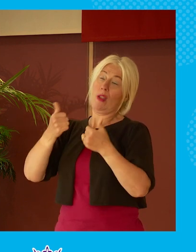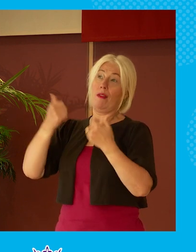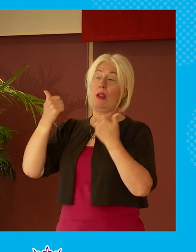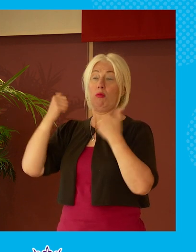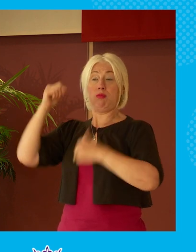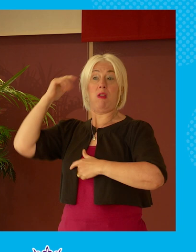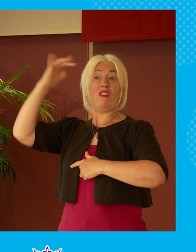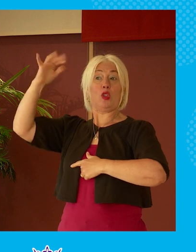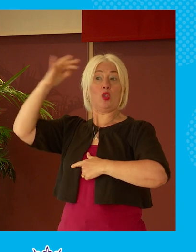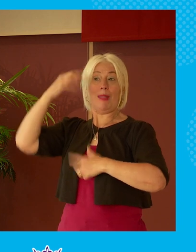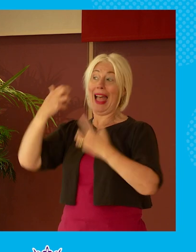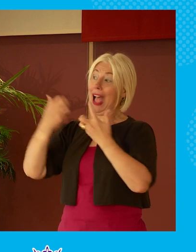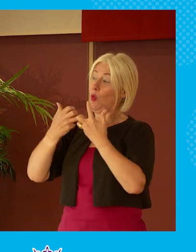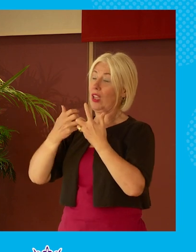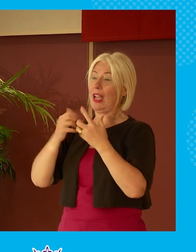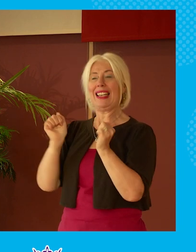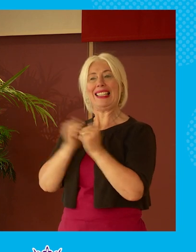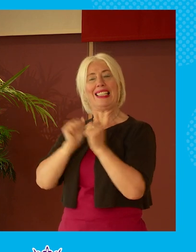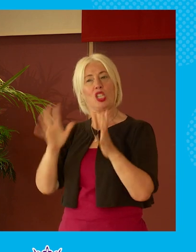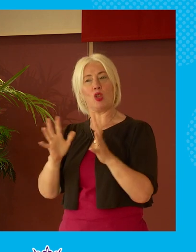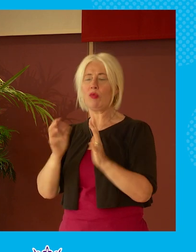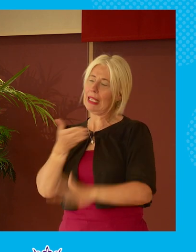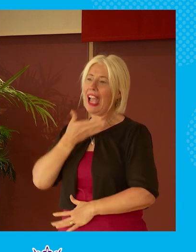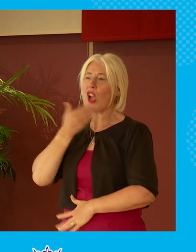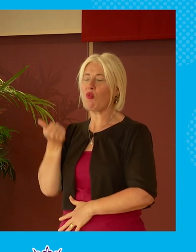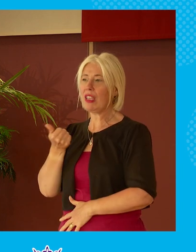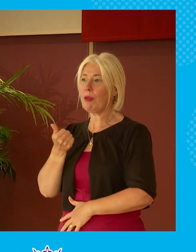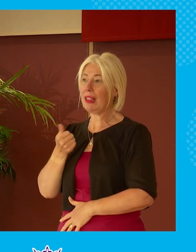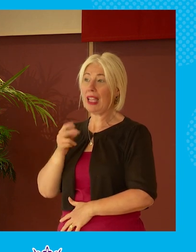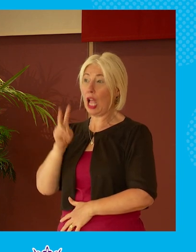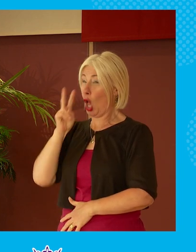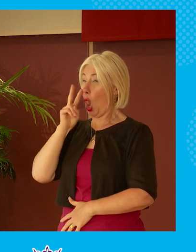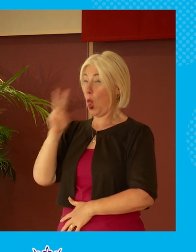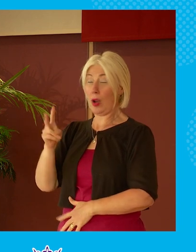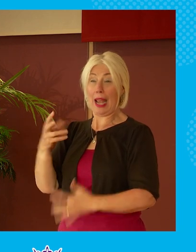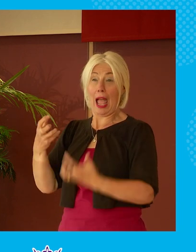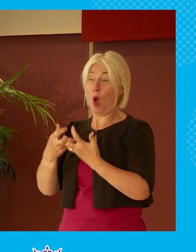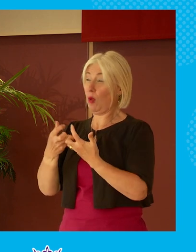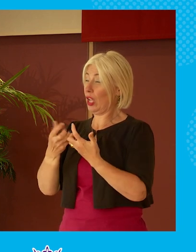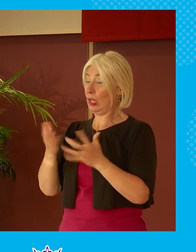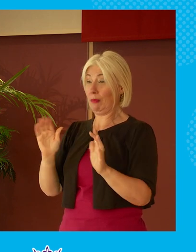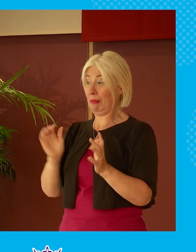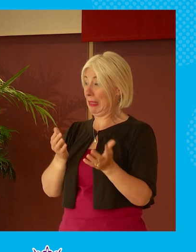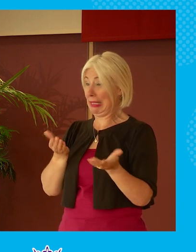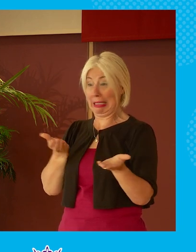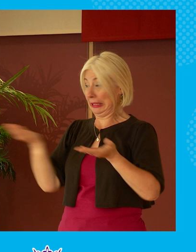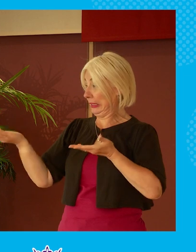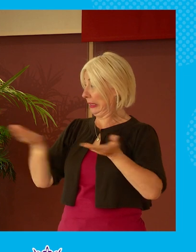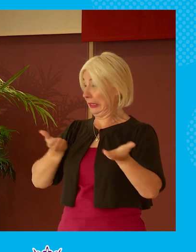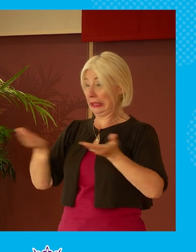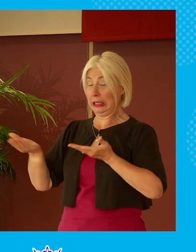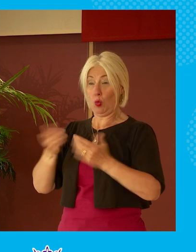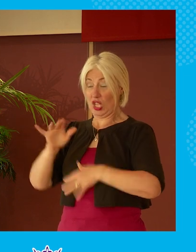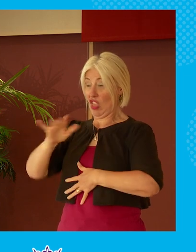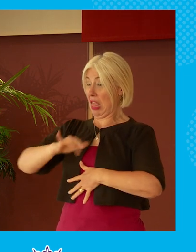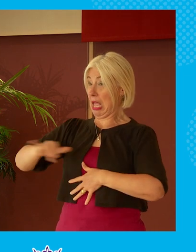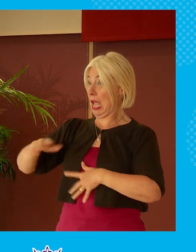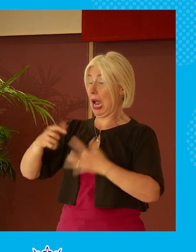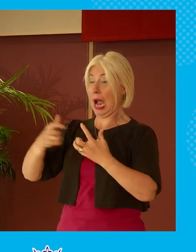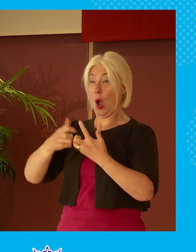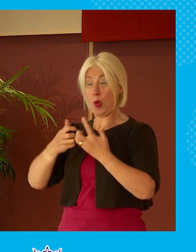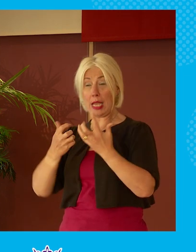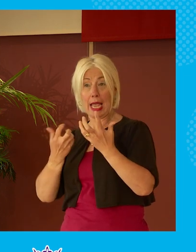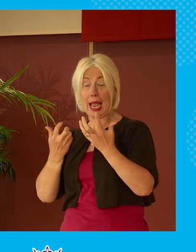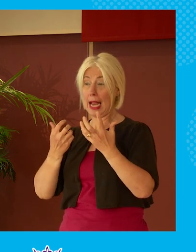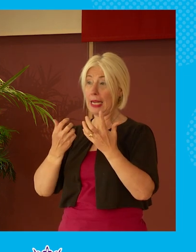for agreeing disagreeably i suppose it's just finding the good faith actors that uh that that that are there and as you say i'm trying to build